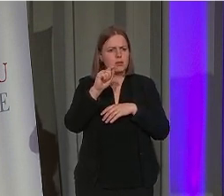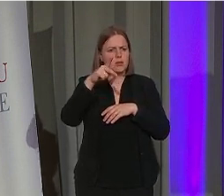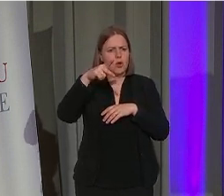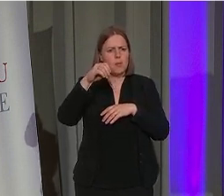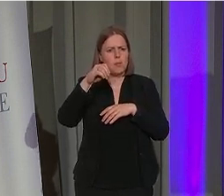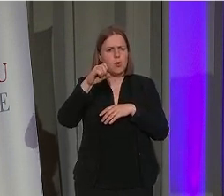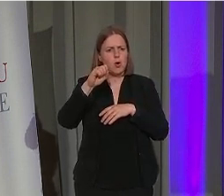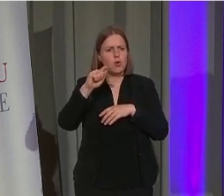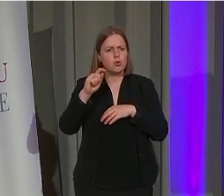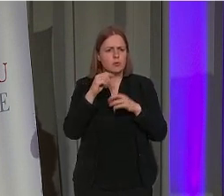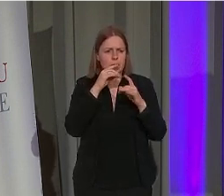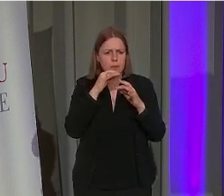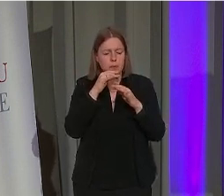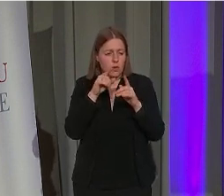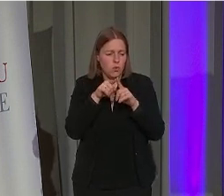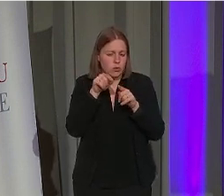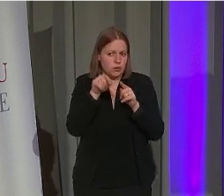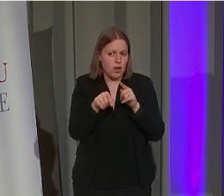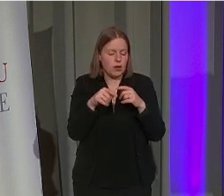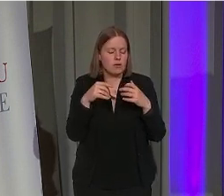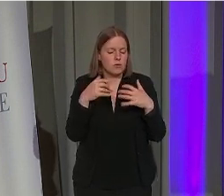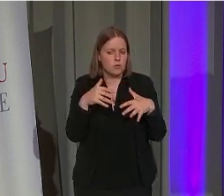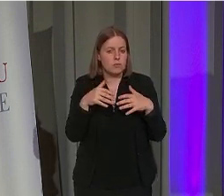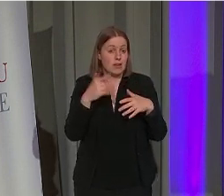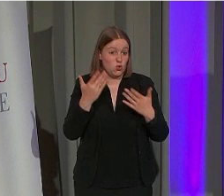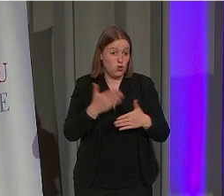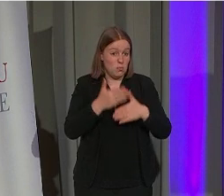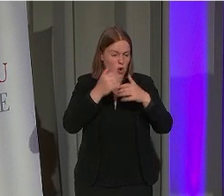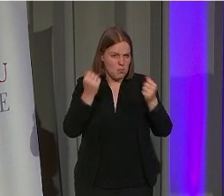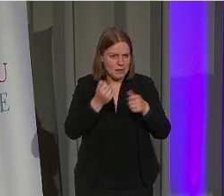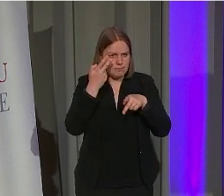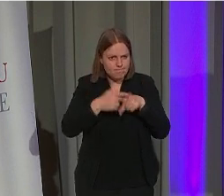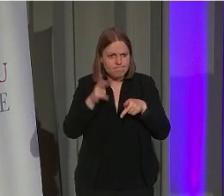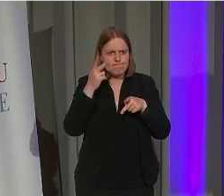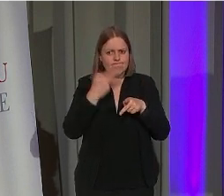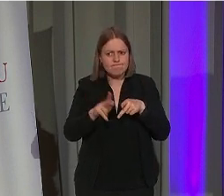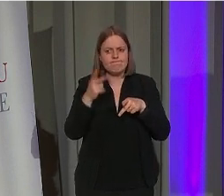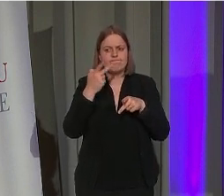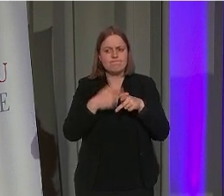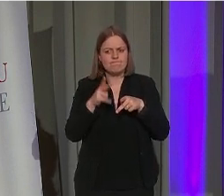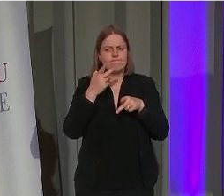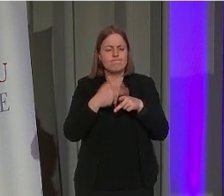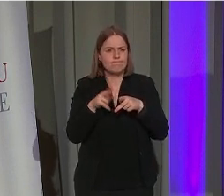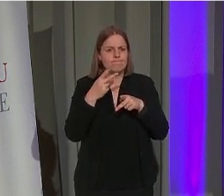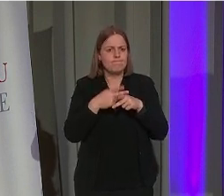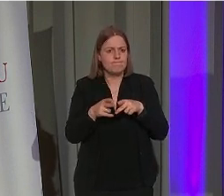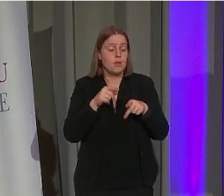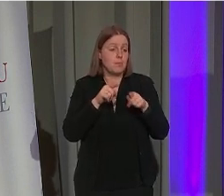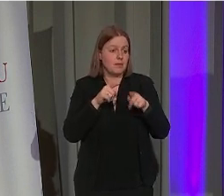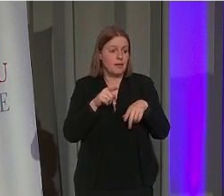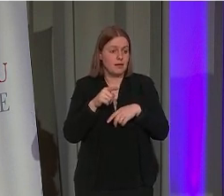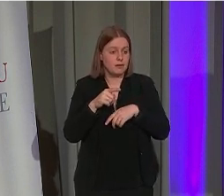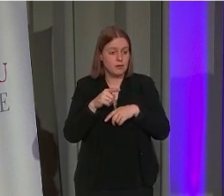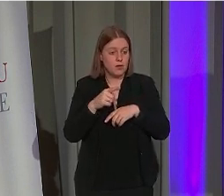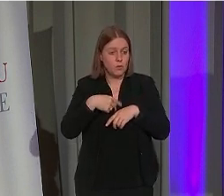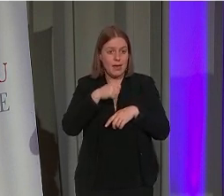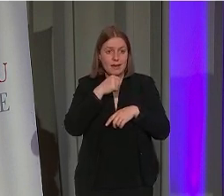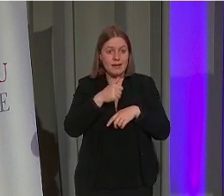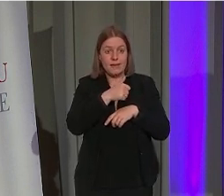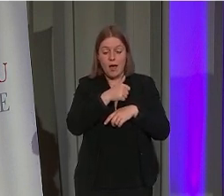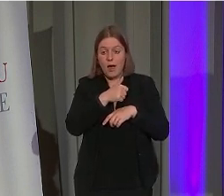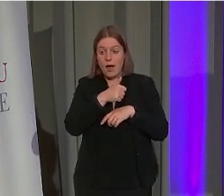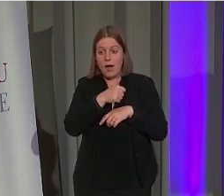guess you are familiar with that. It's played every night under the Mennen Gate, but the building is actually being restored.